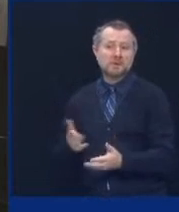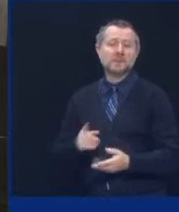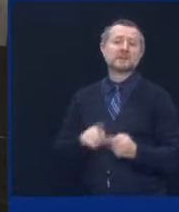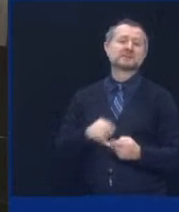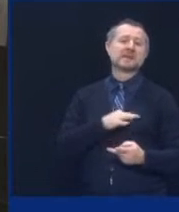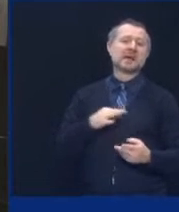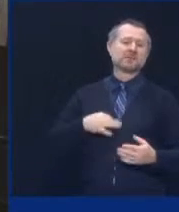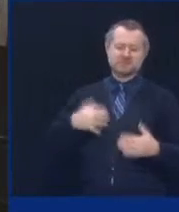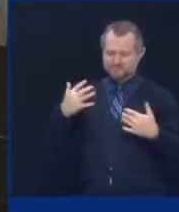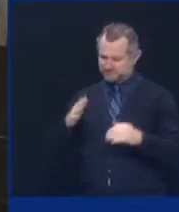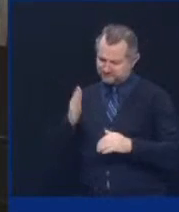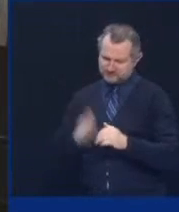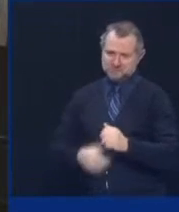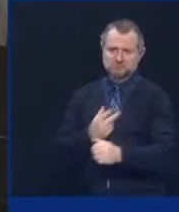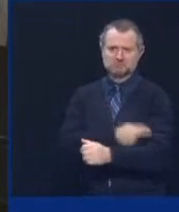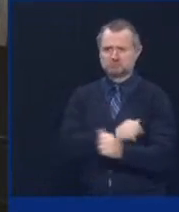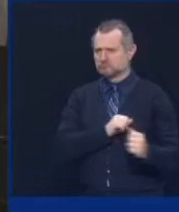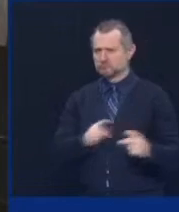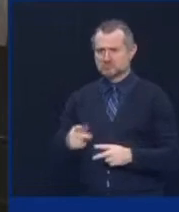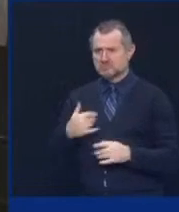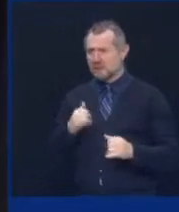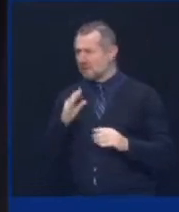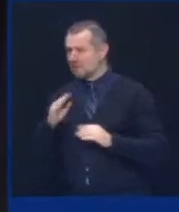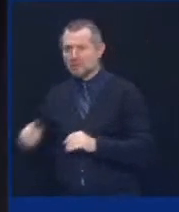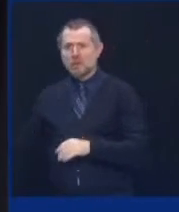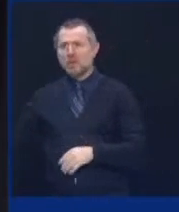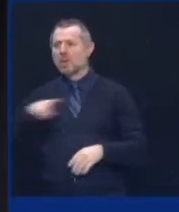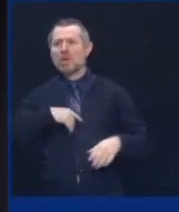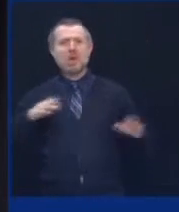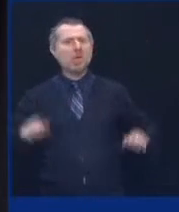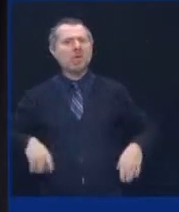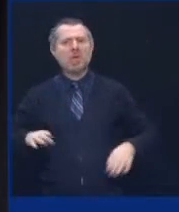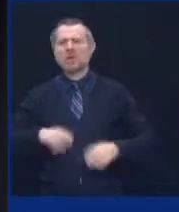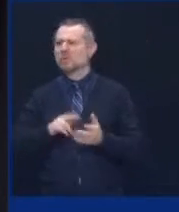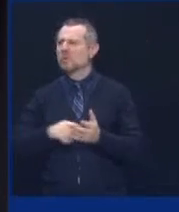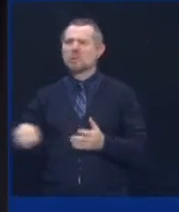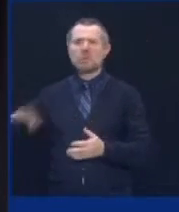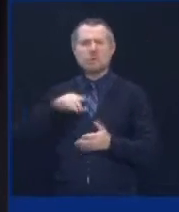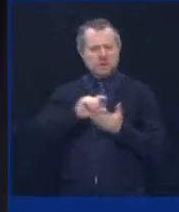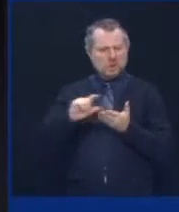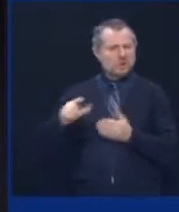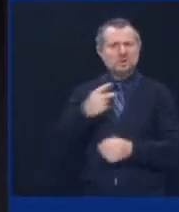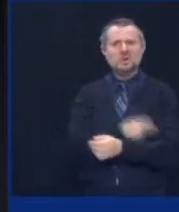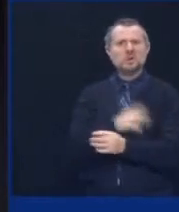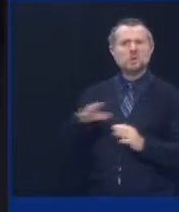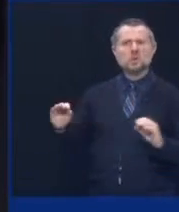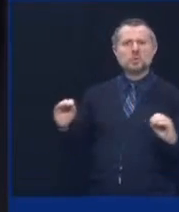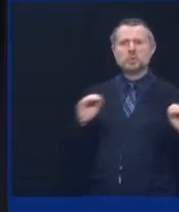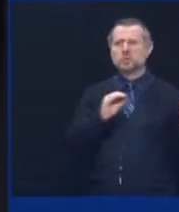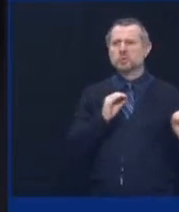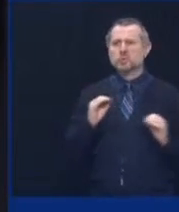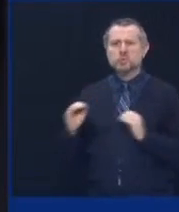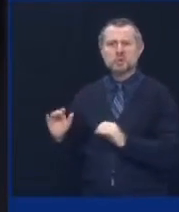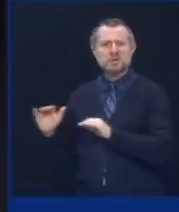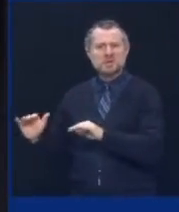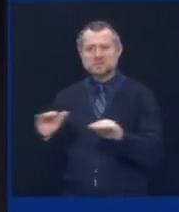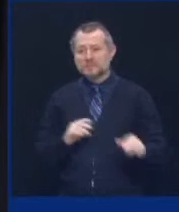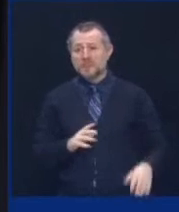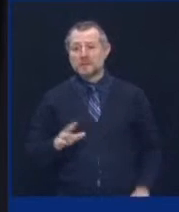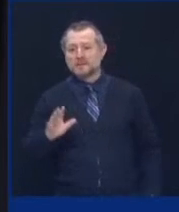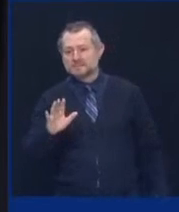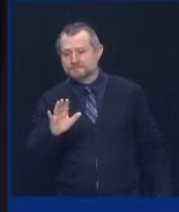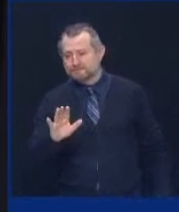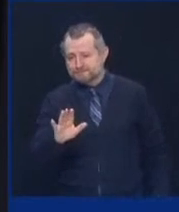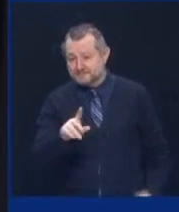not received those vaccines just yet. Okay, the second question, the